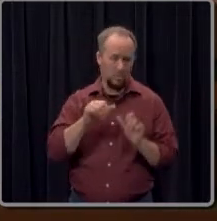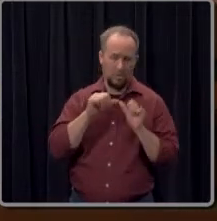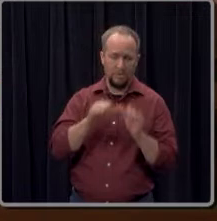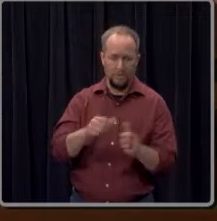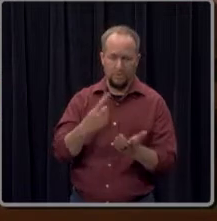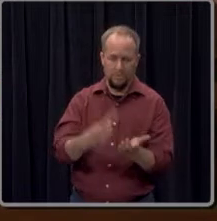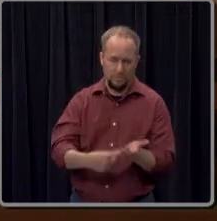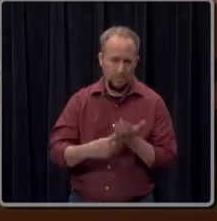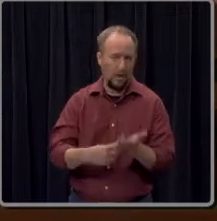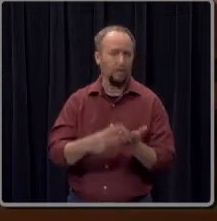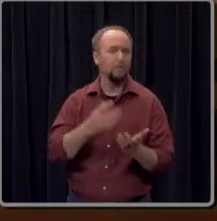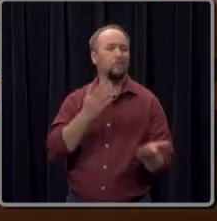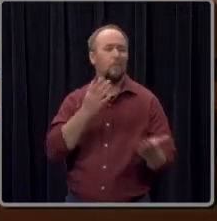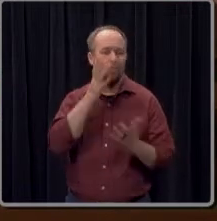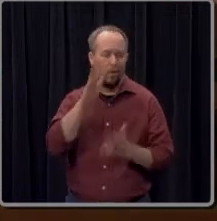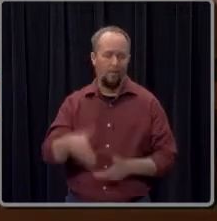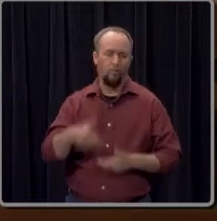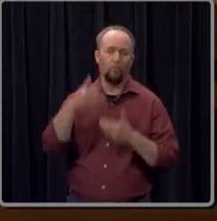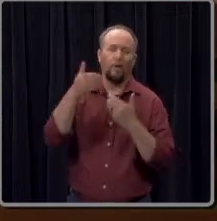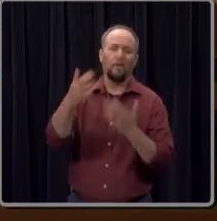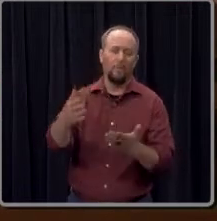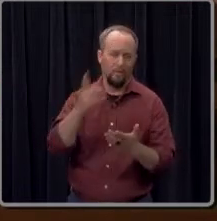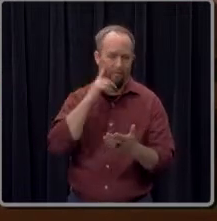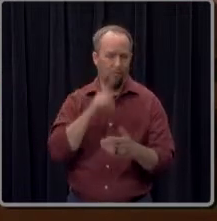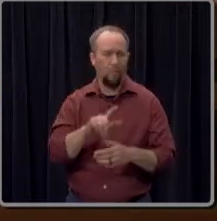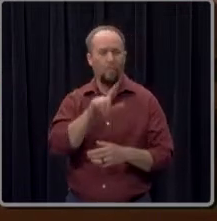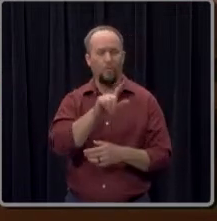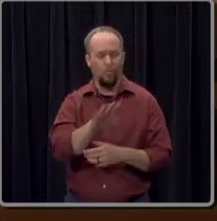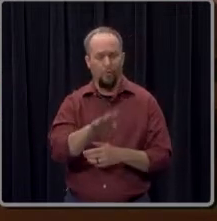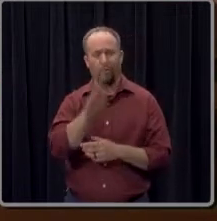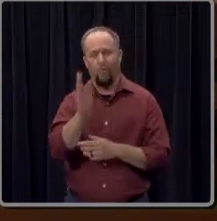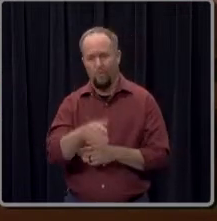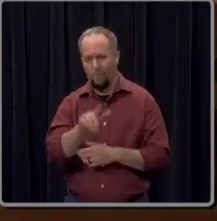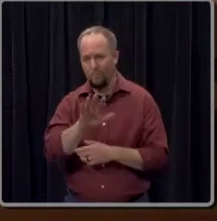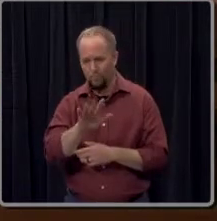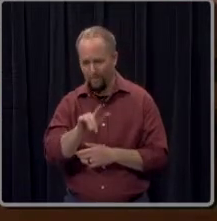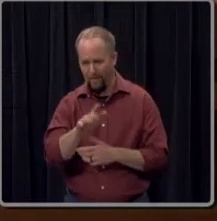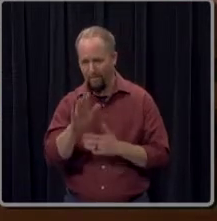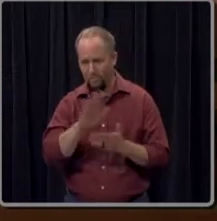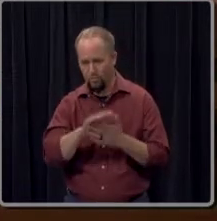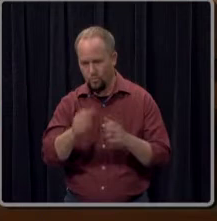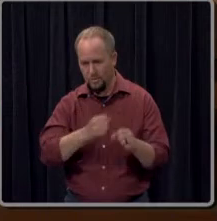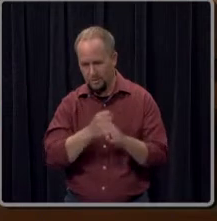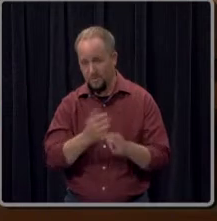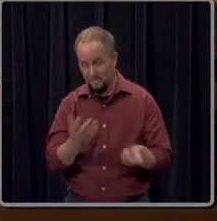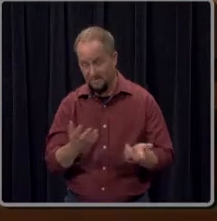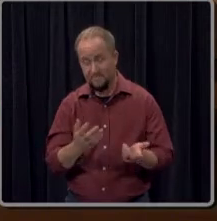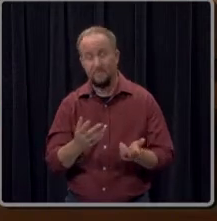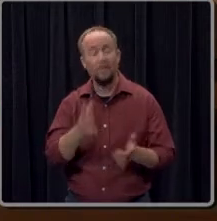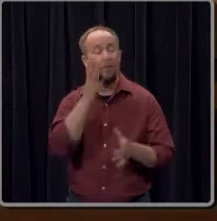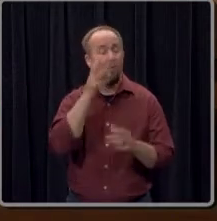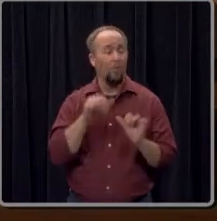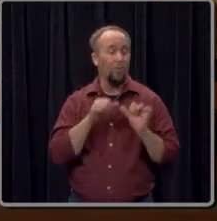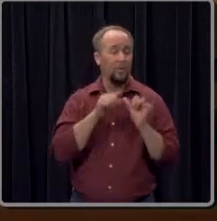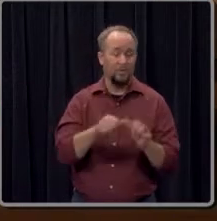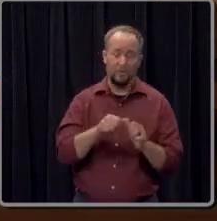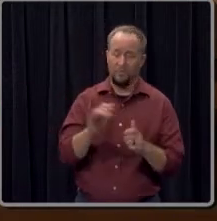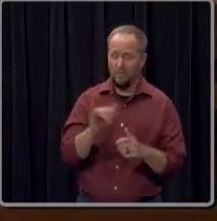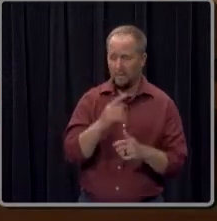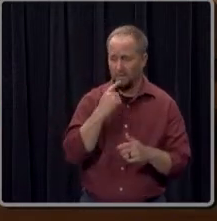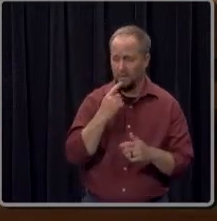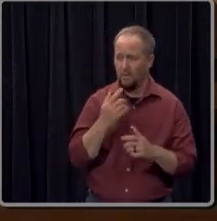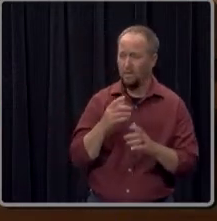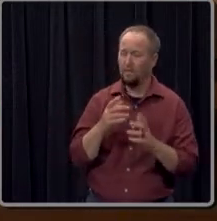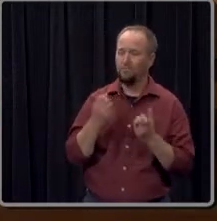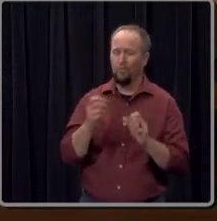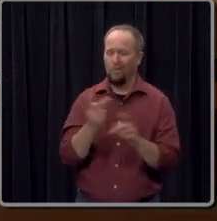about this, though, and likely we'll have a recommendation for the 24-25 school year. We're going to continue, though, as I said, talking about that, figuring